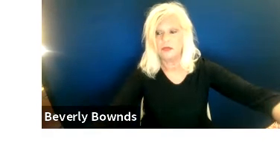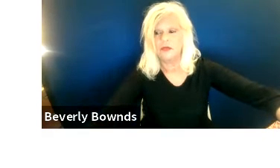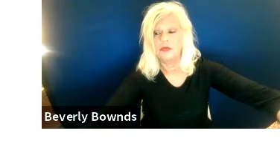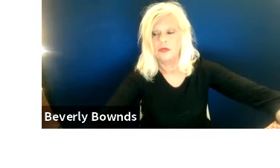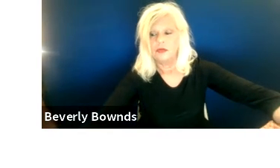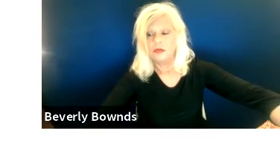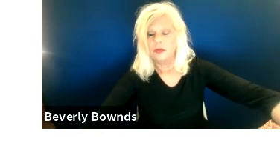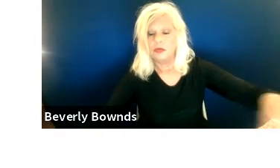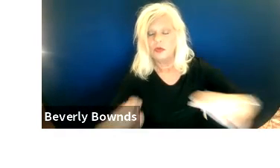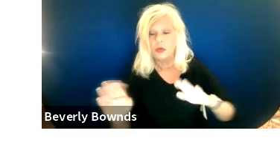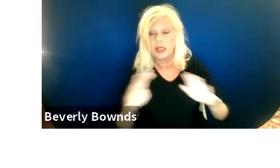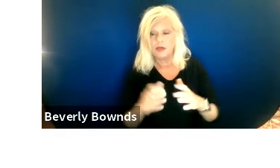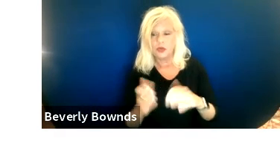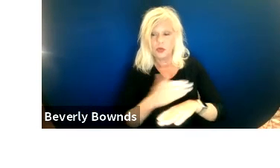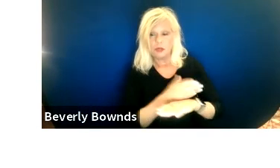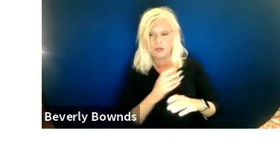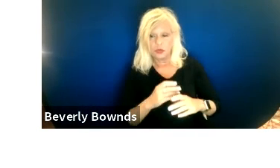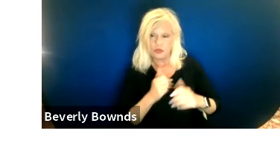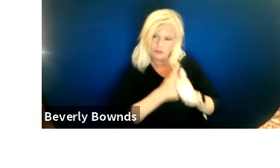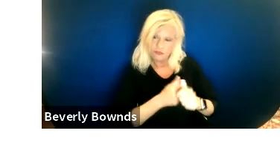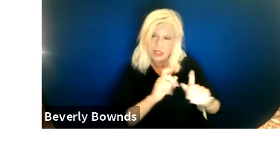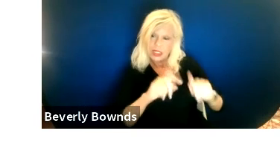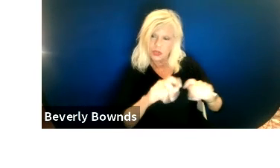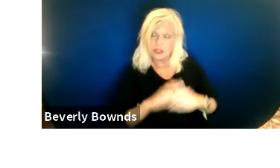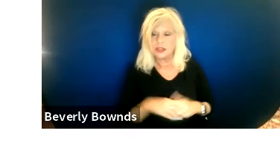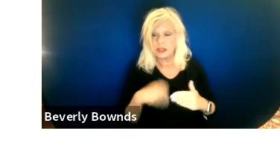improve adherence. Next.